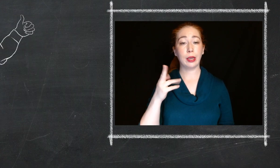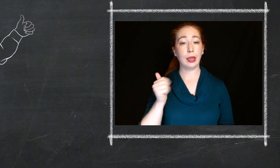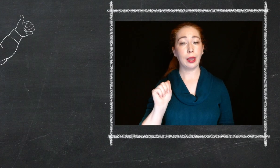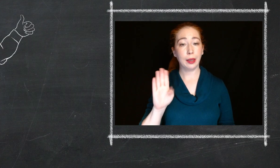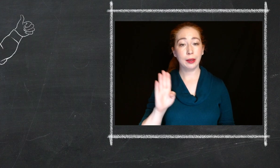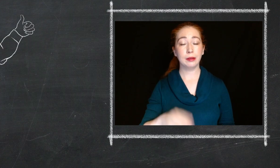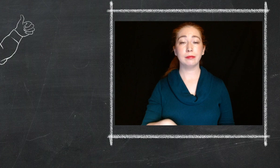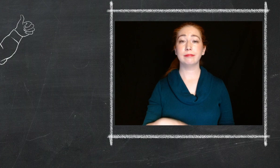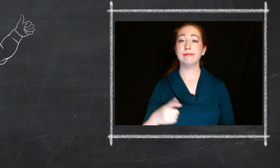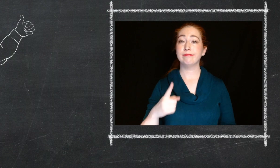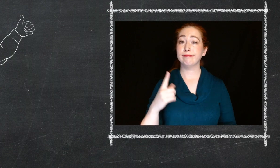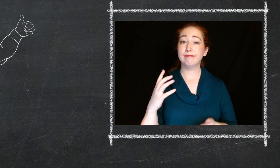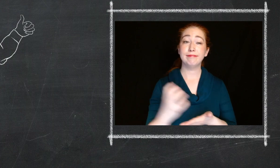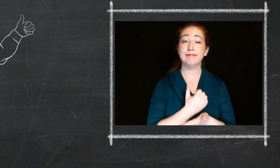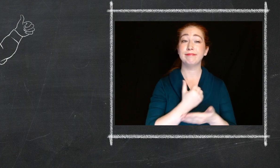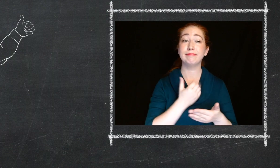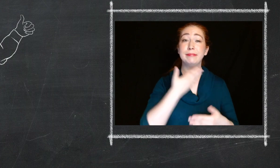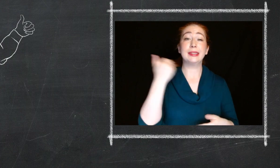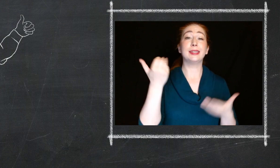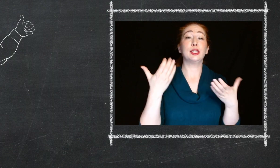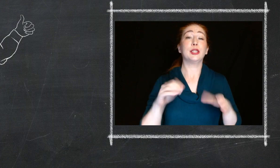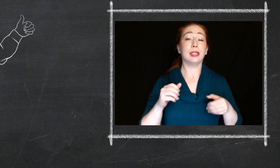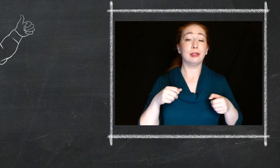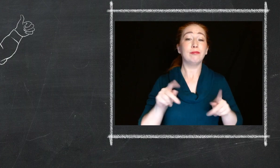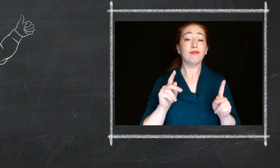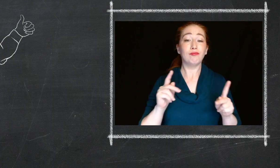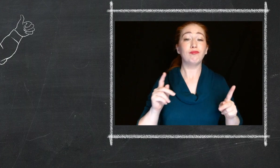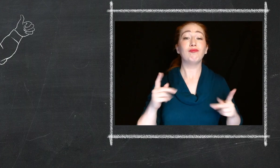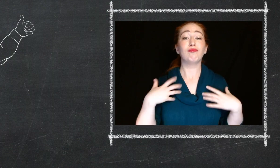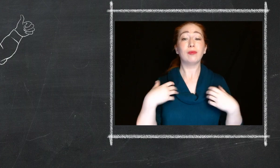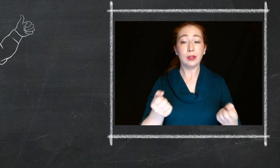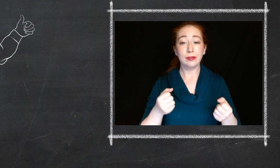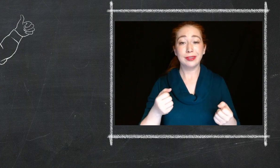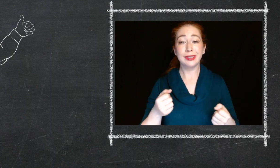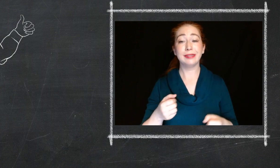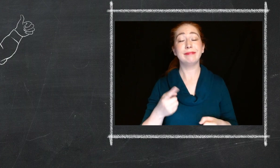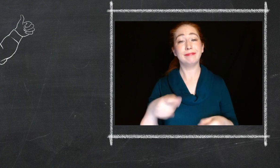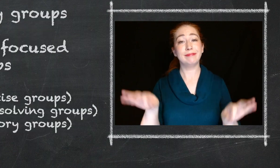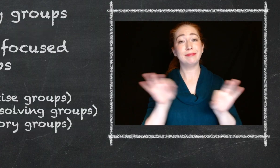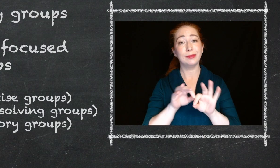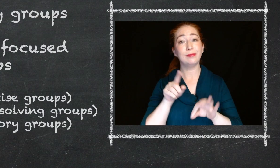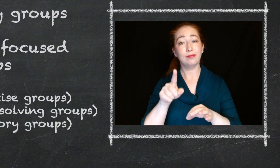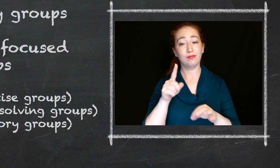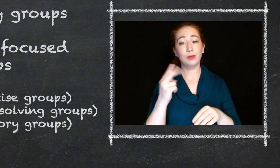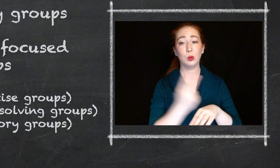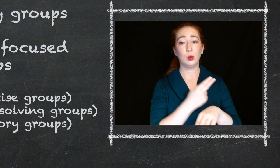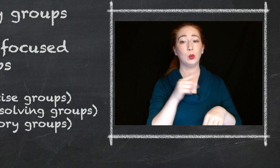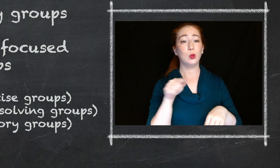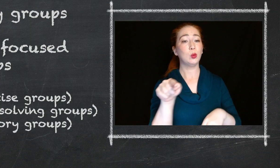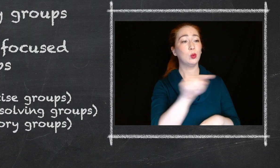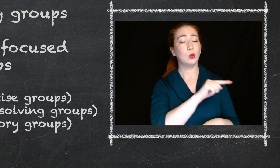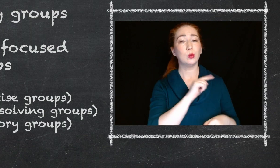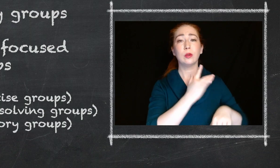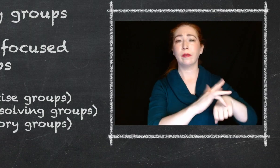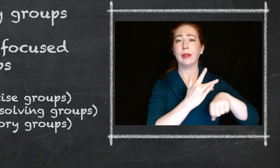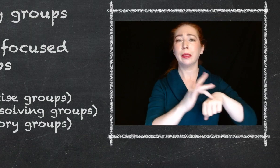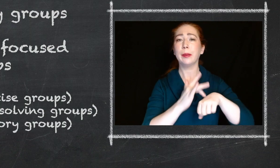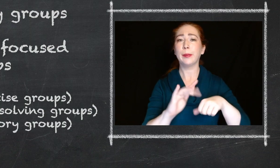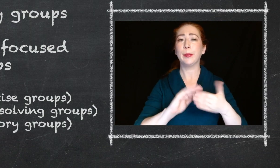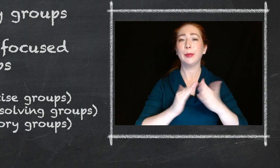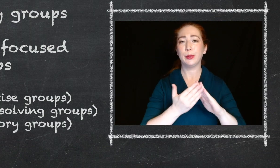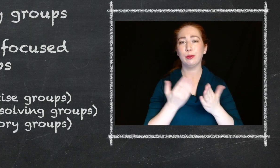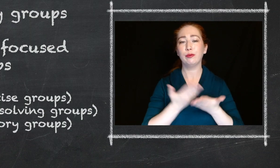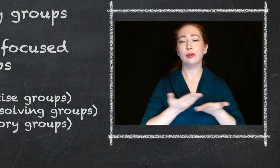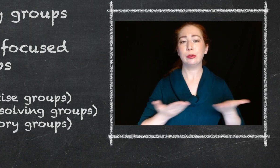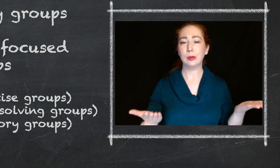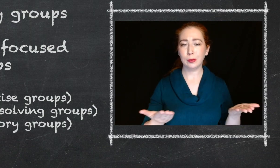To optimize recovery, it is also important to use available community resources, for example, brain injury groups and groups that